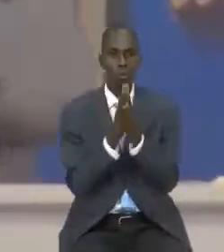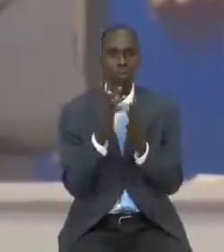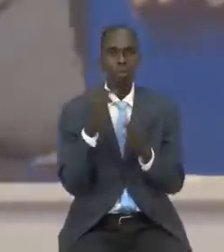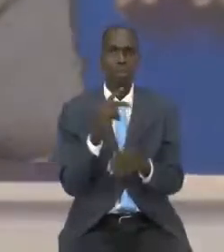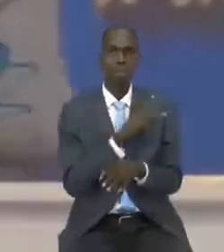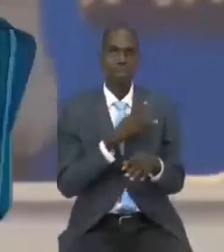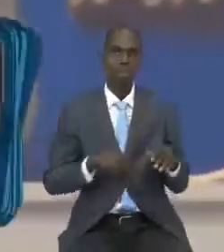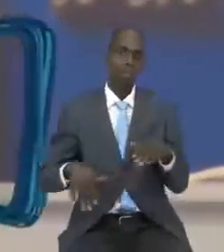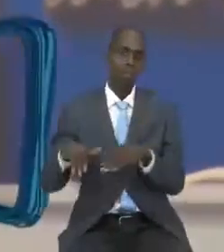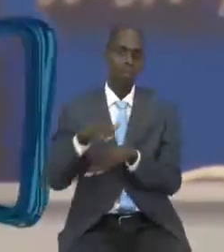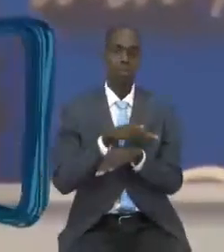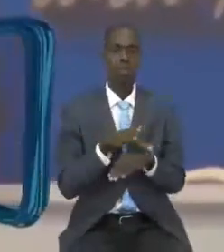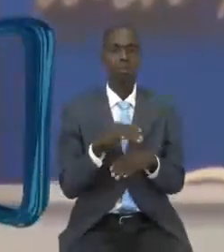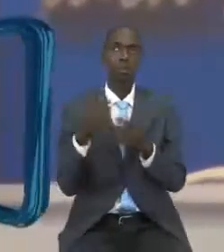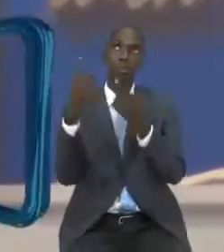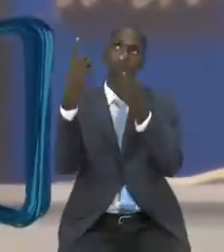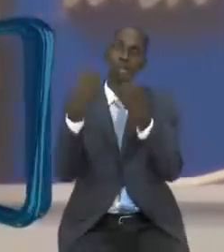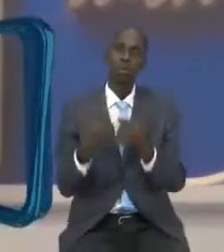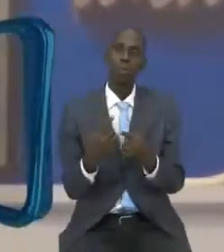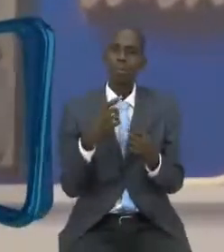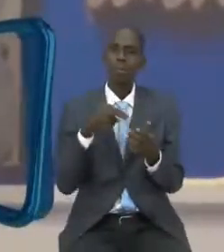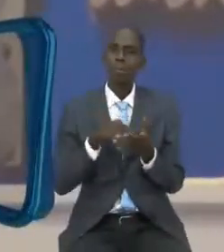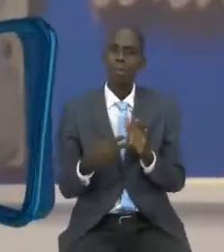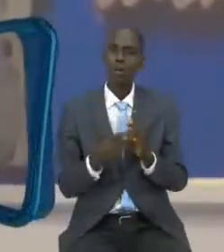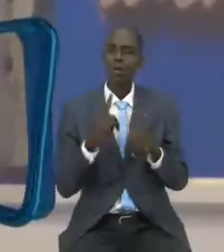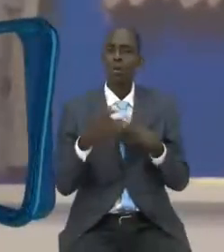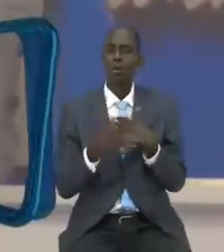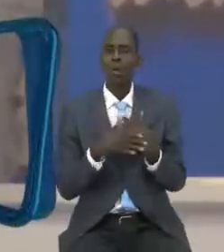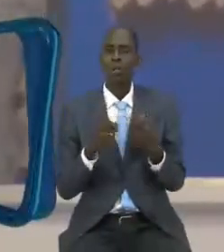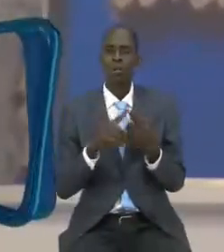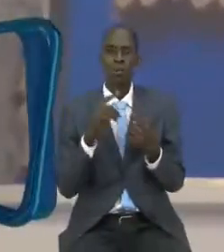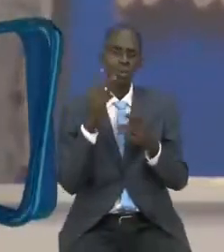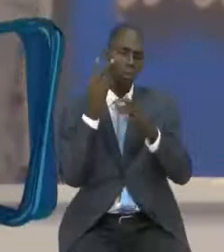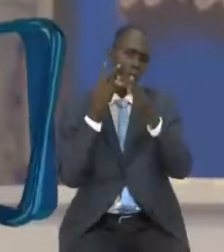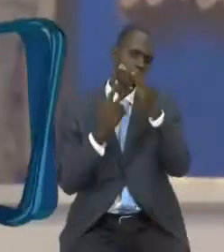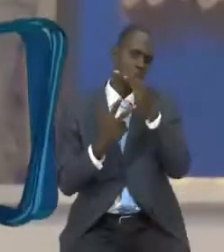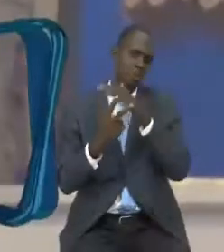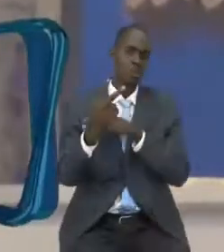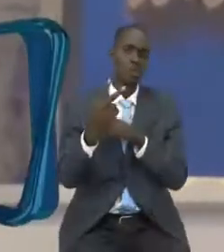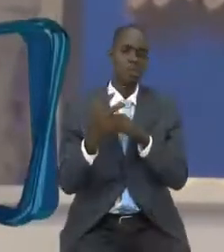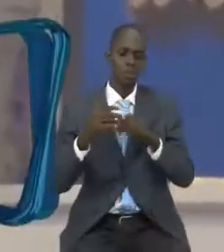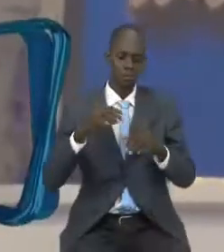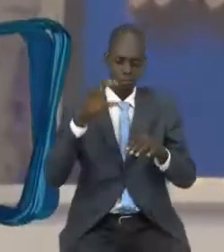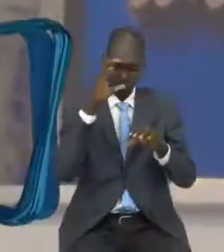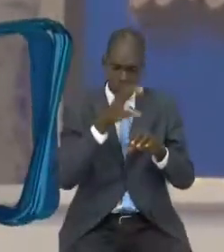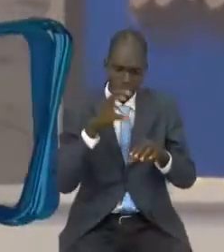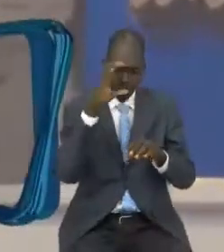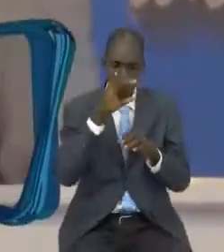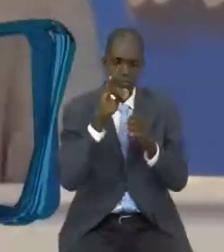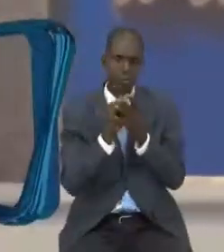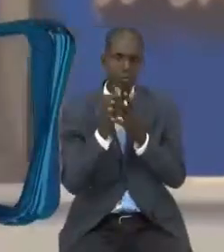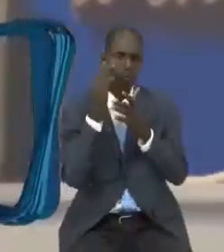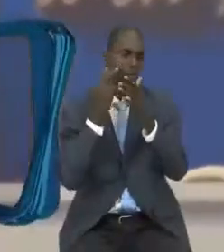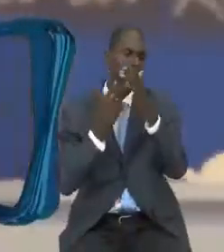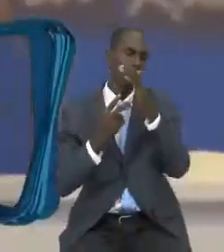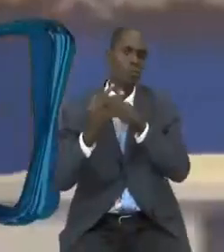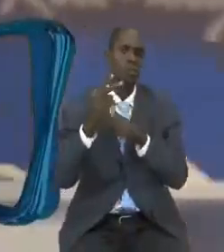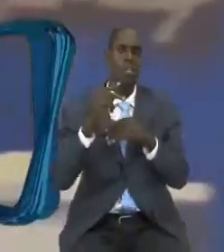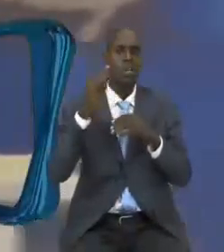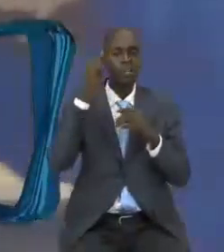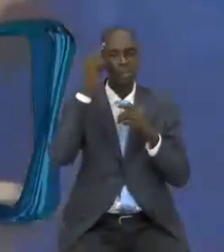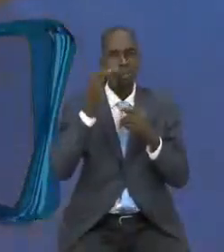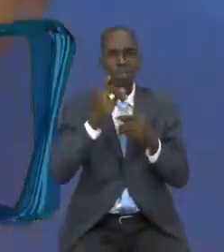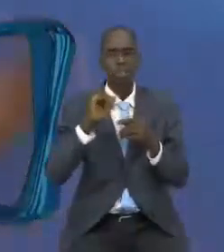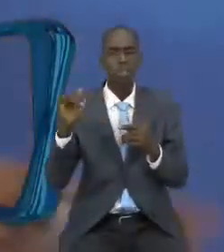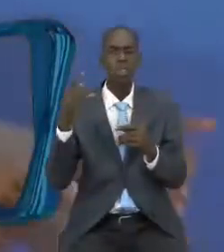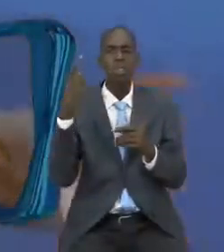he's telling us, go back to the prophecy, dig out that prophecy concerning the coming kingdom, and